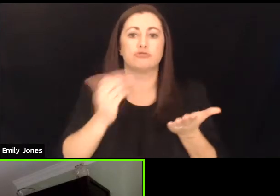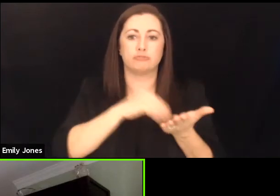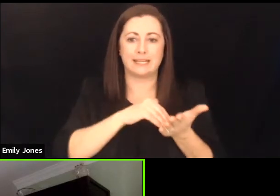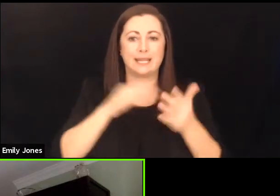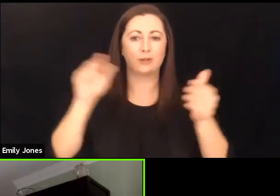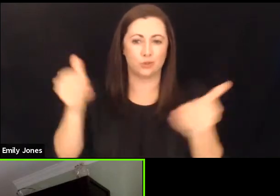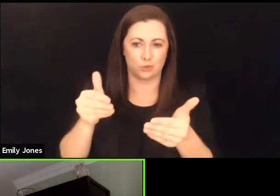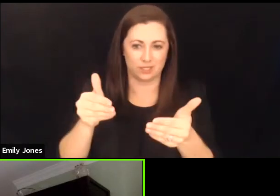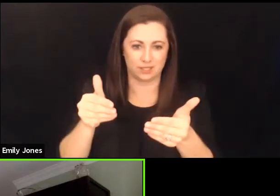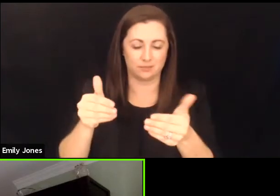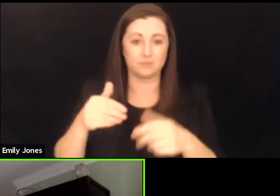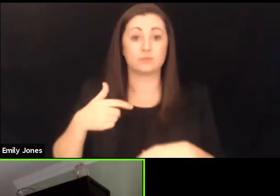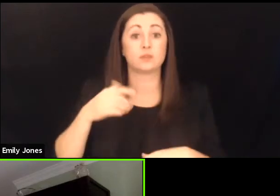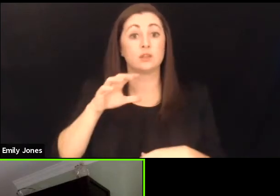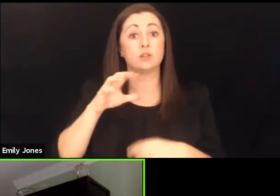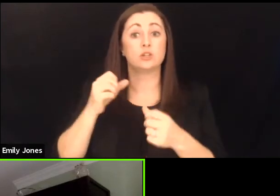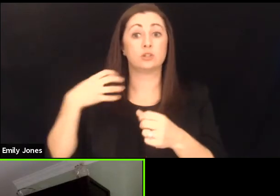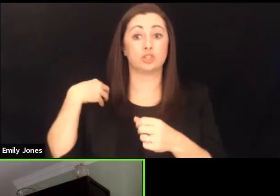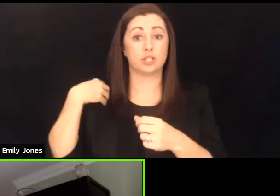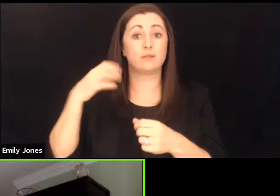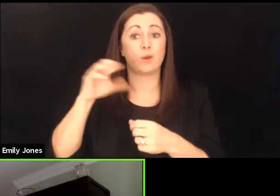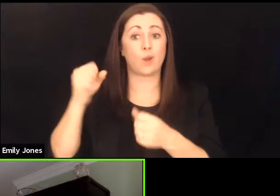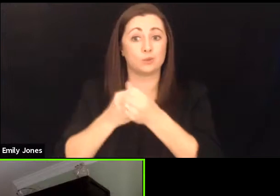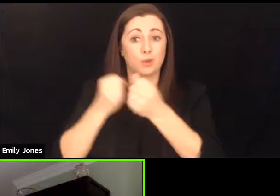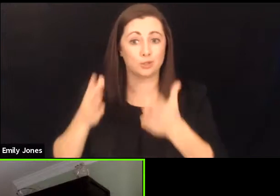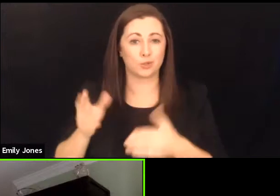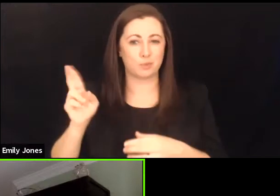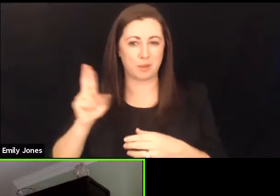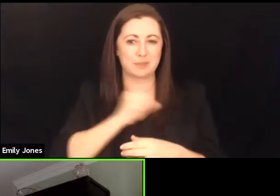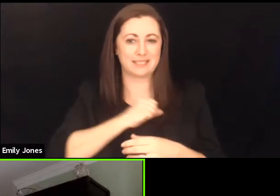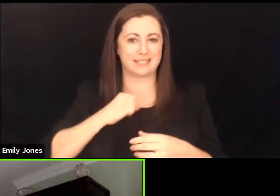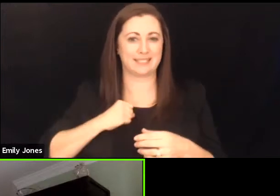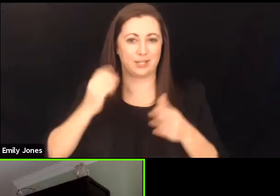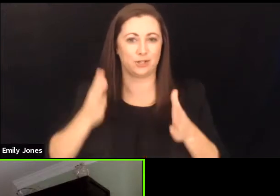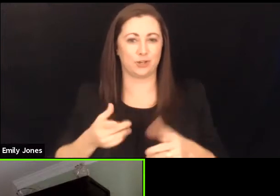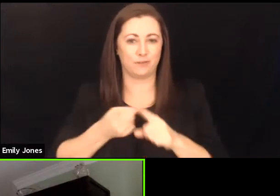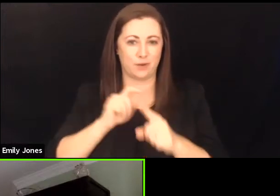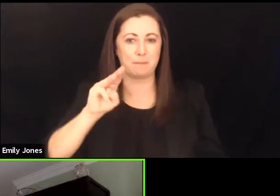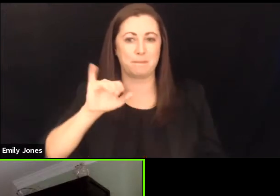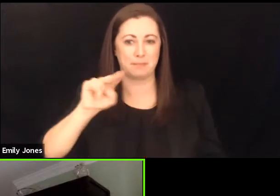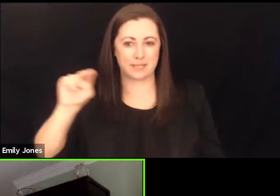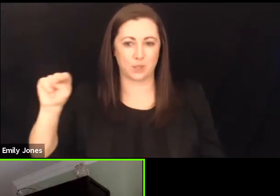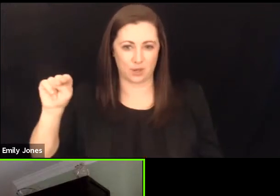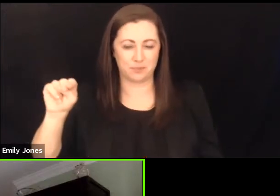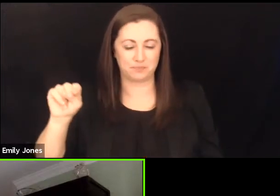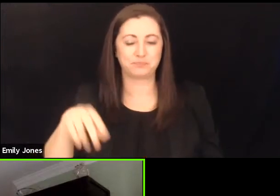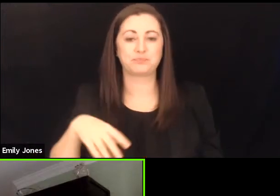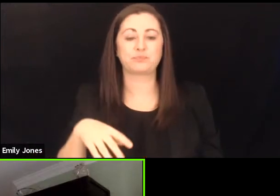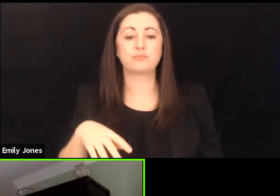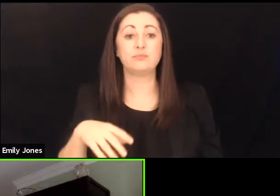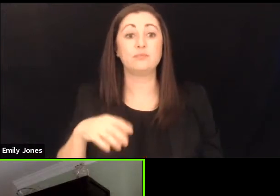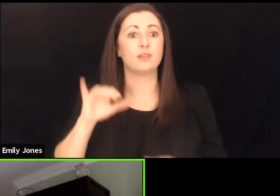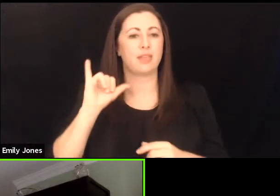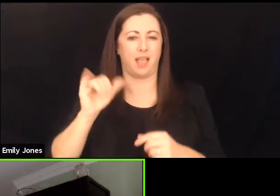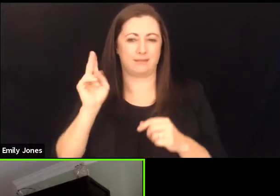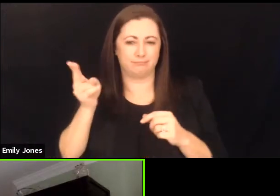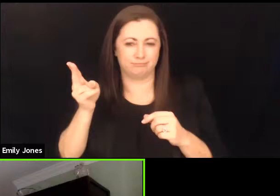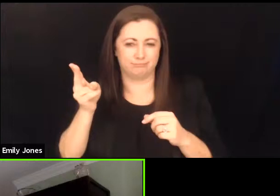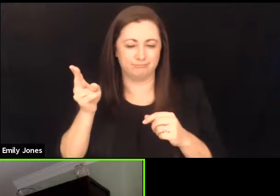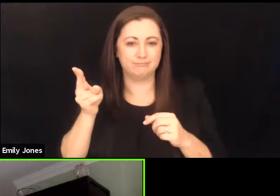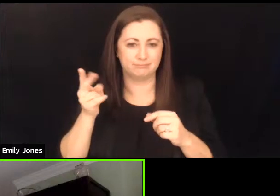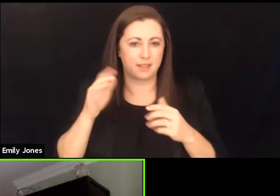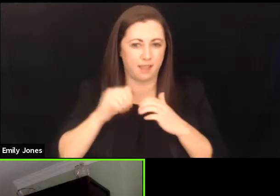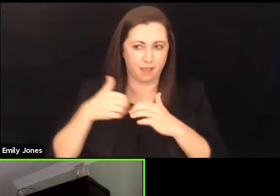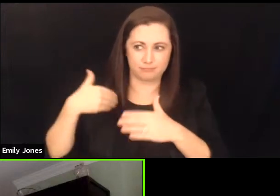And then my chief co-sponsor was a Republican senator from Minnesota, David Durenberger. So that's sort of the history of that. It